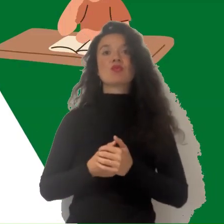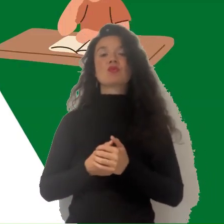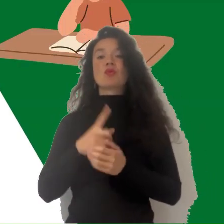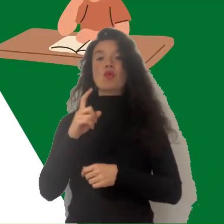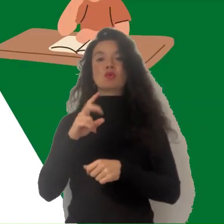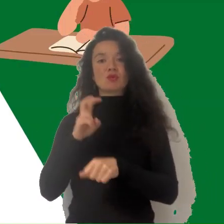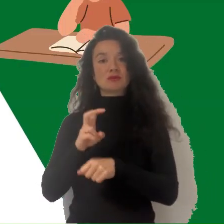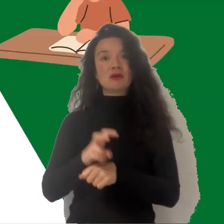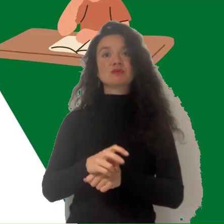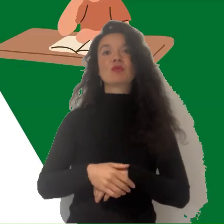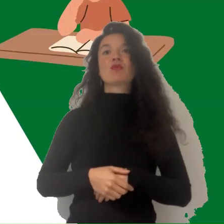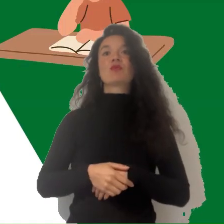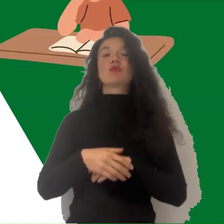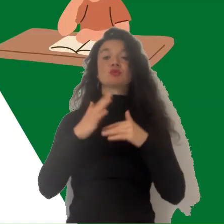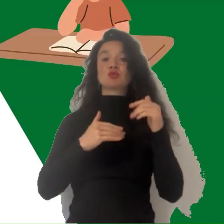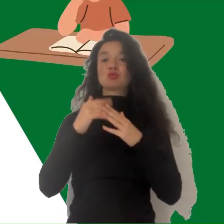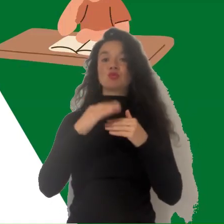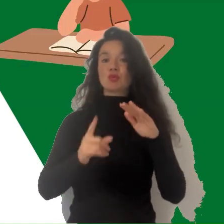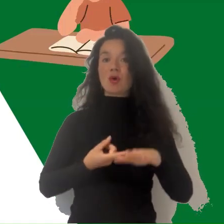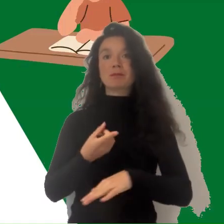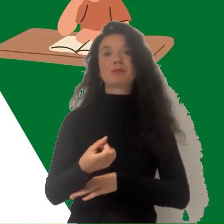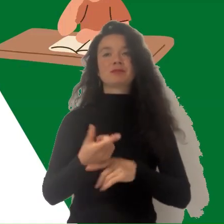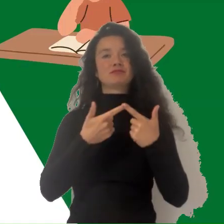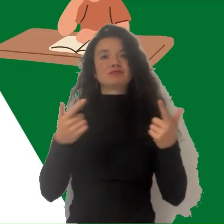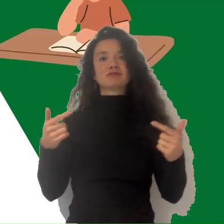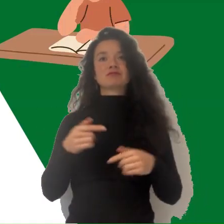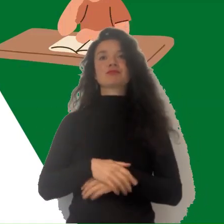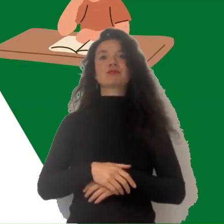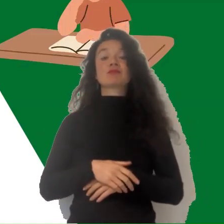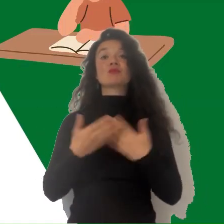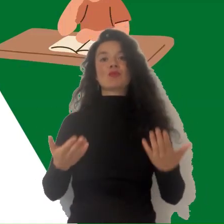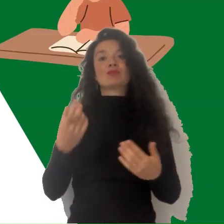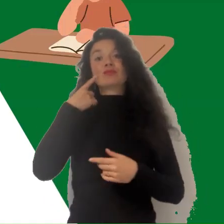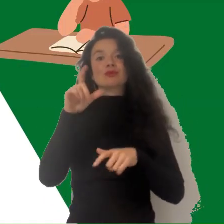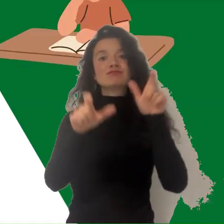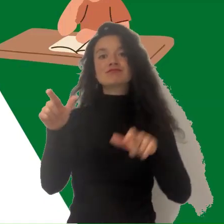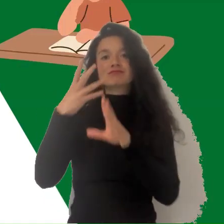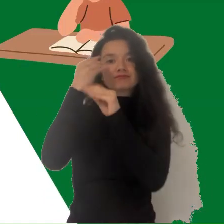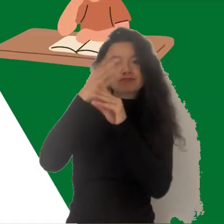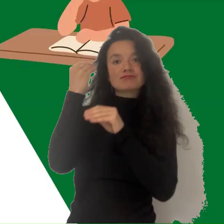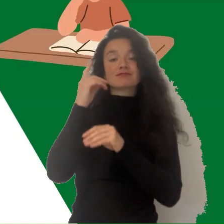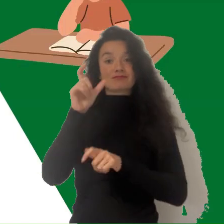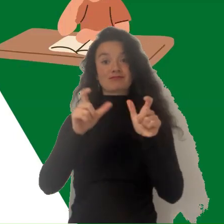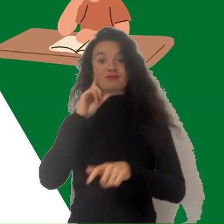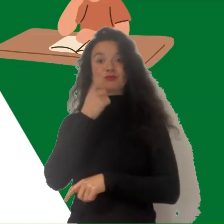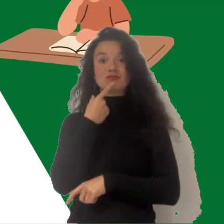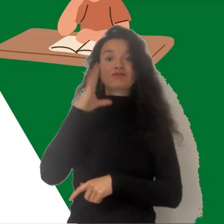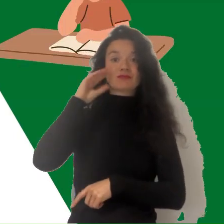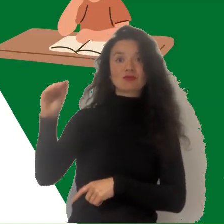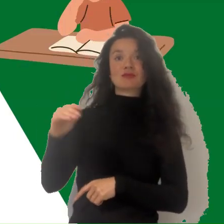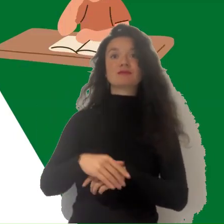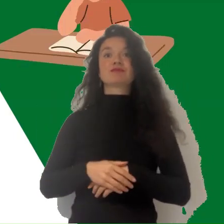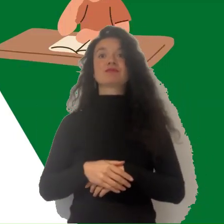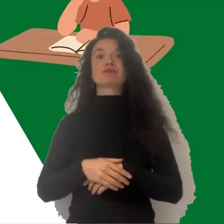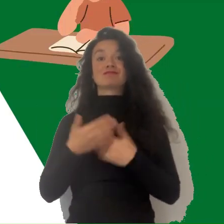And these supported, of course, with sign language interpretation and accessible training environments.